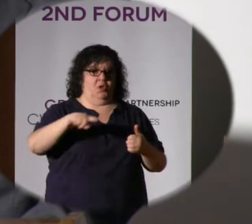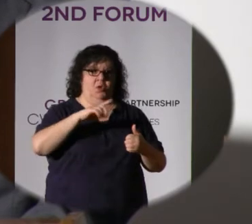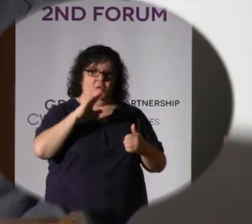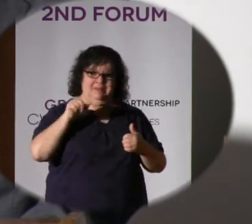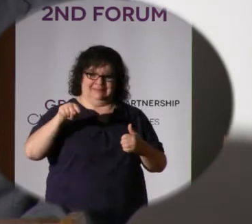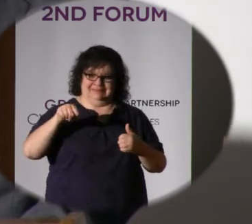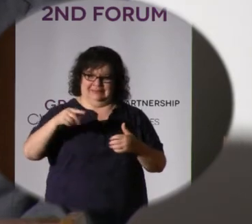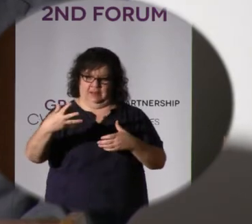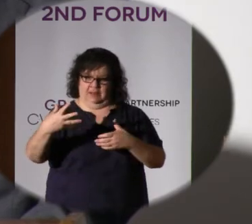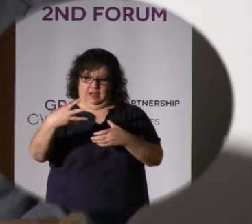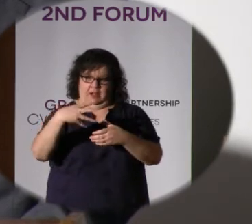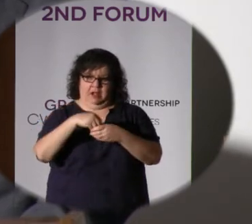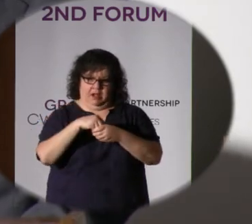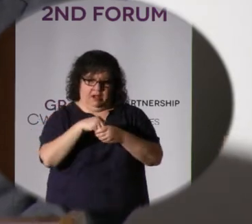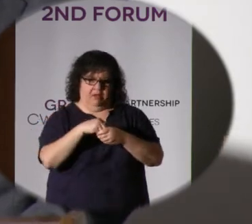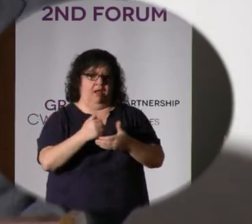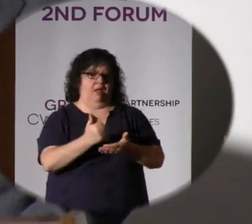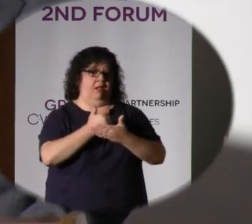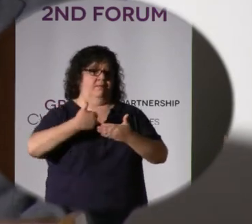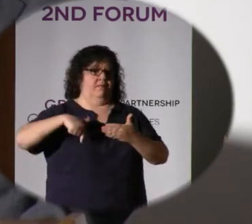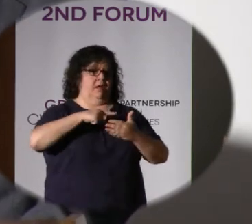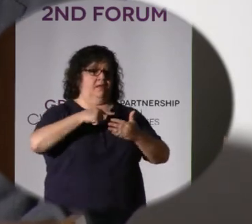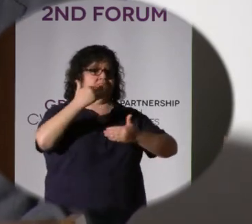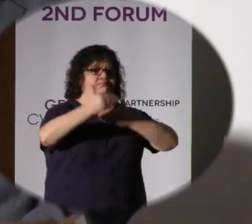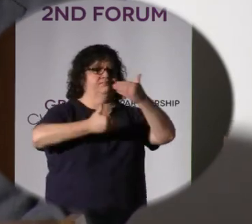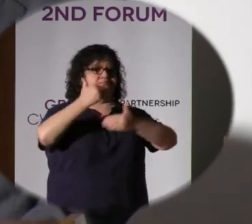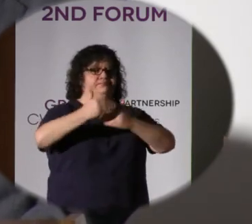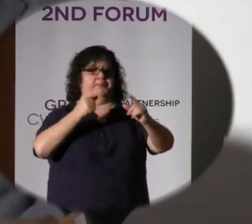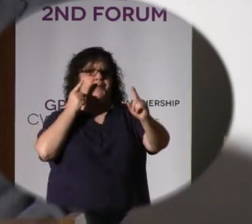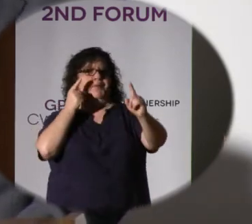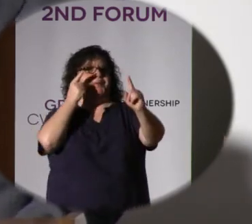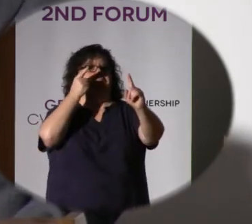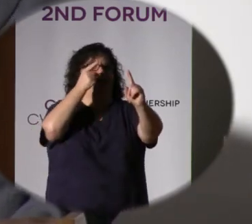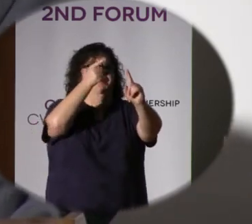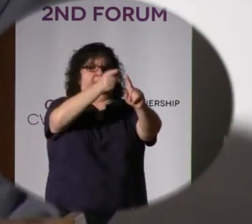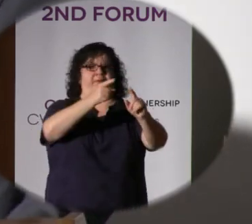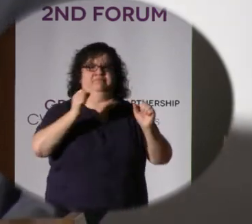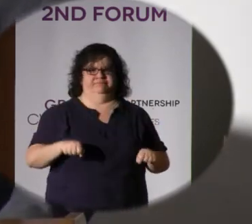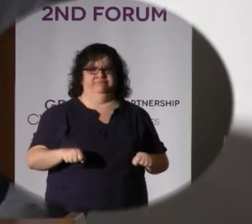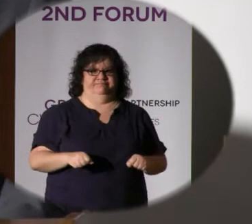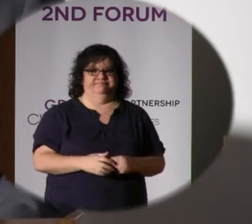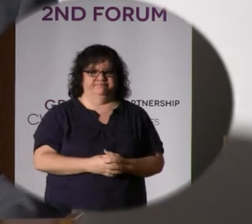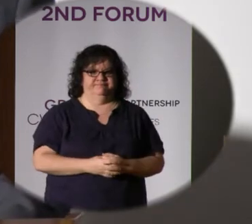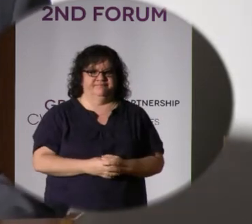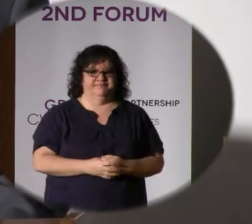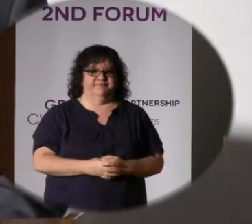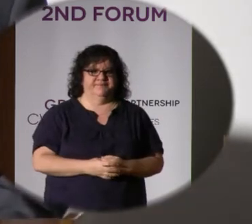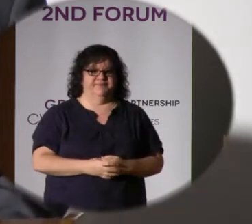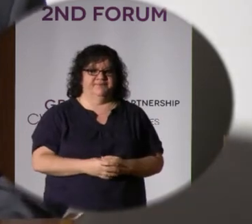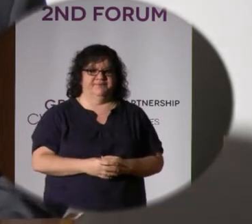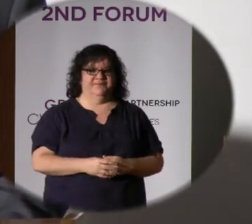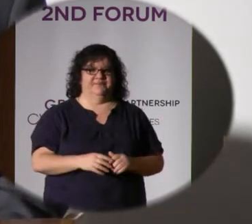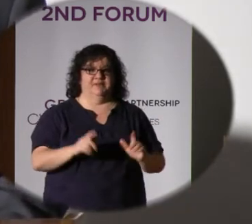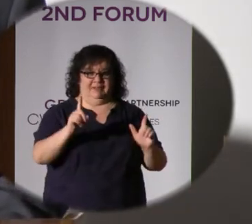Secretary General's high-level panel that we leave no one and no child